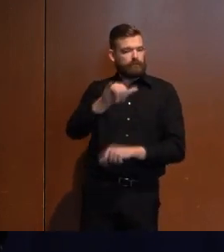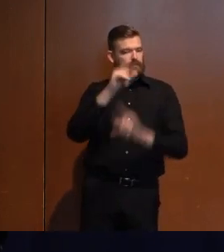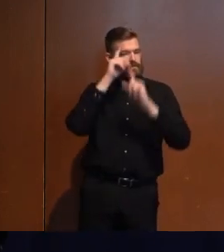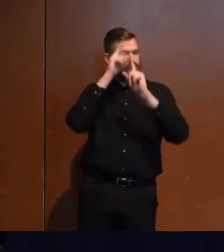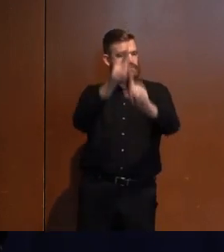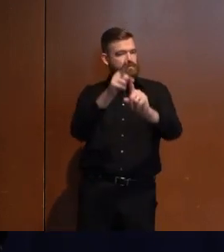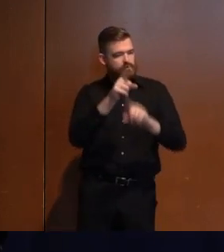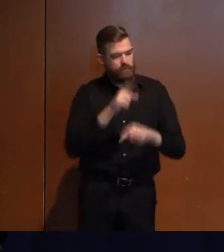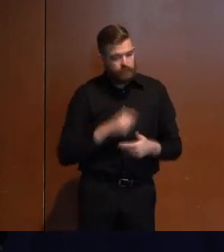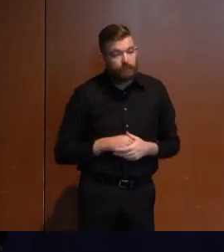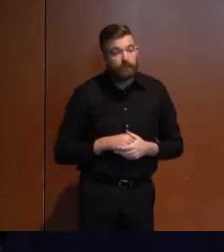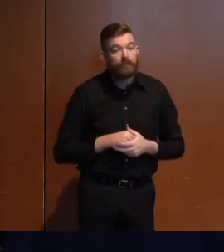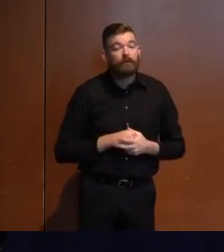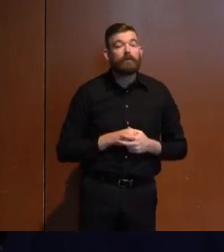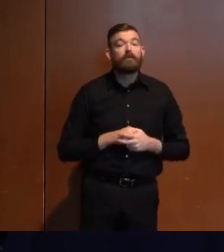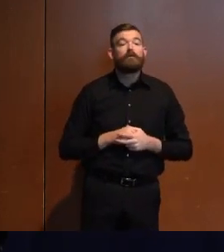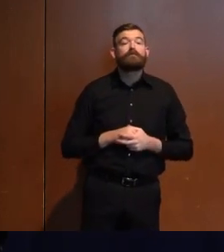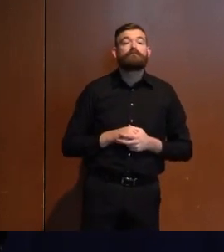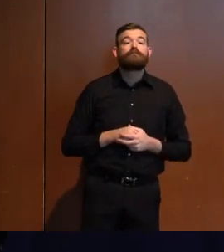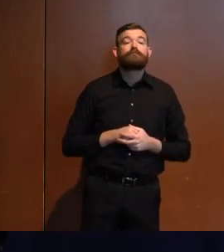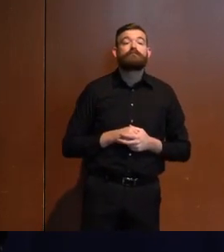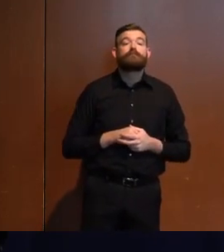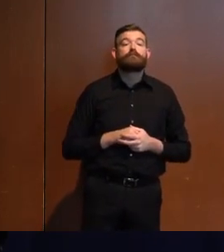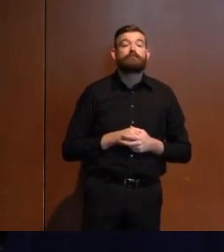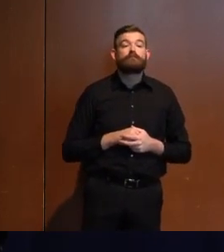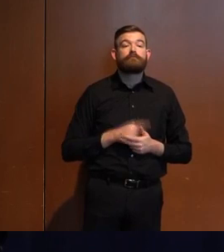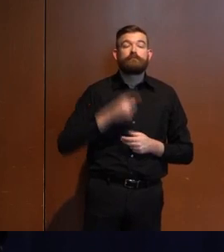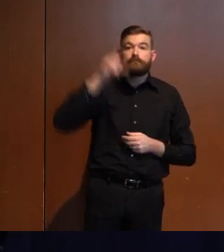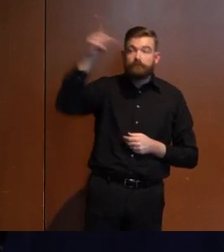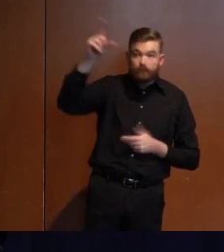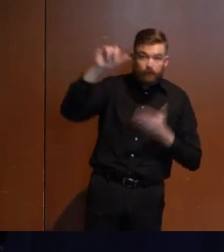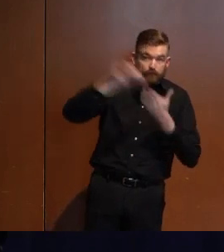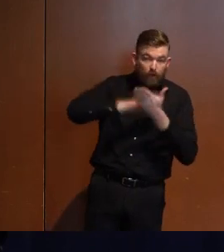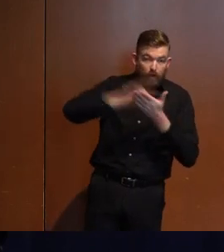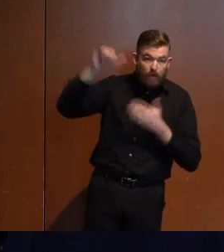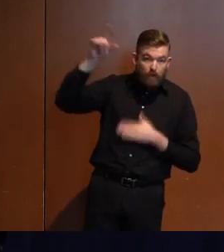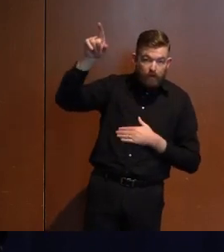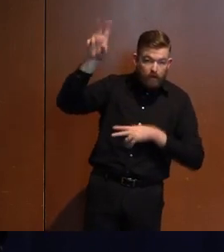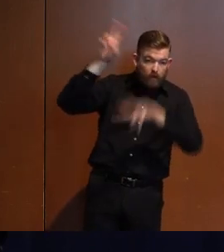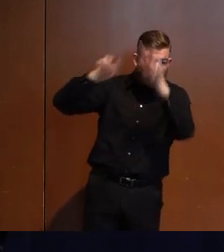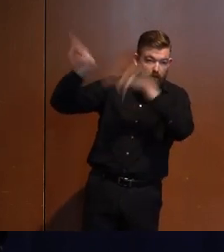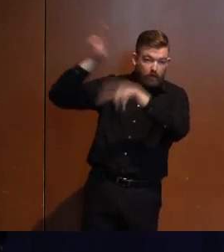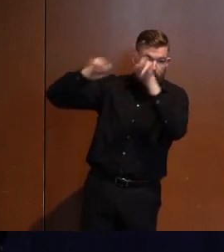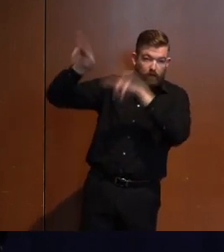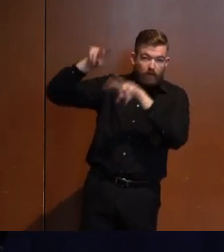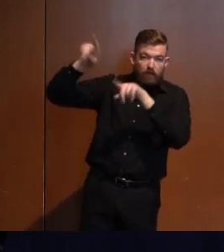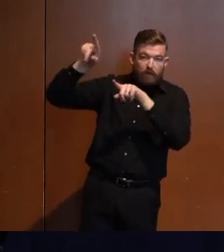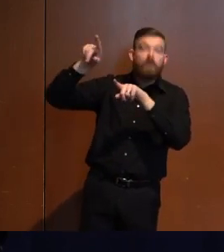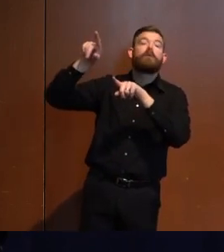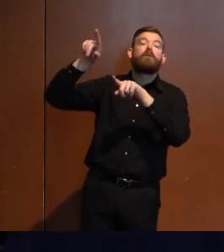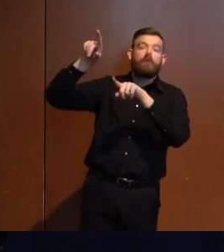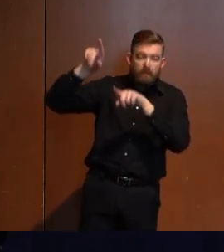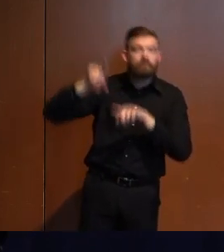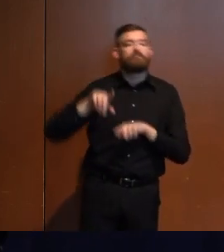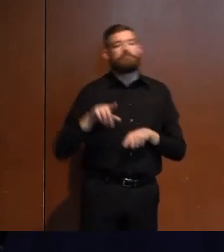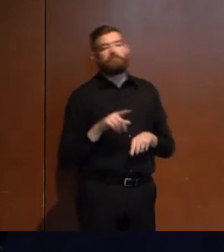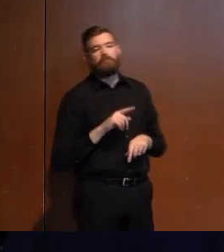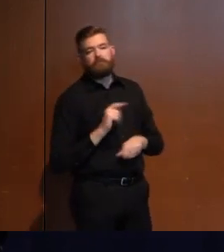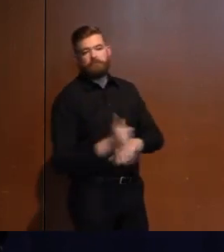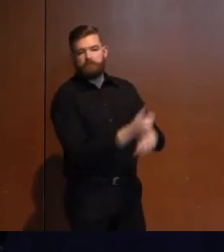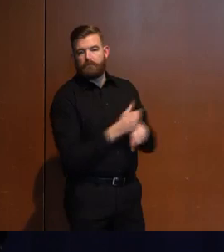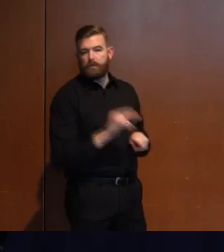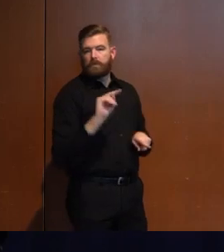trip over to New York was worthwhile, and New Jersey will be able to be better prepared when we start standing up our 4-field medical station. So